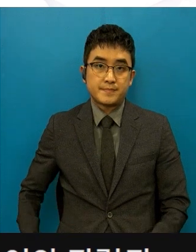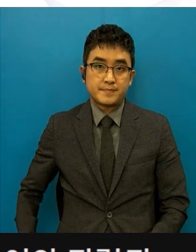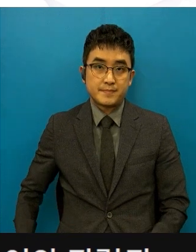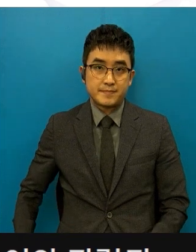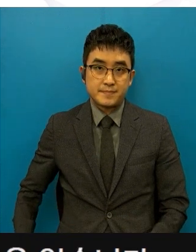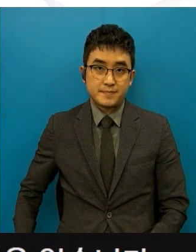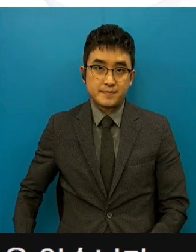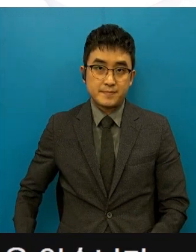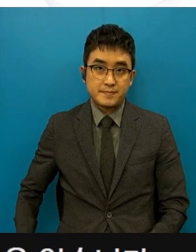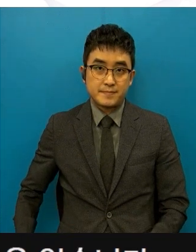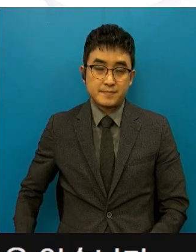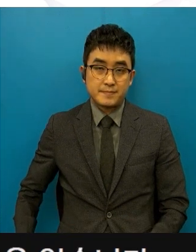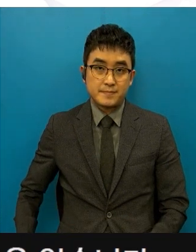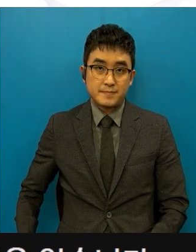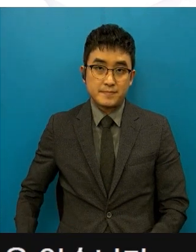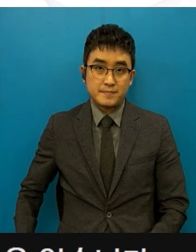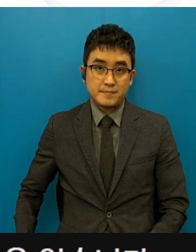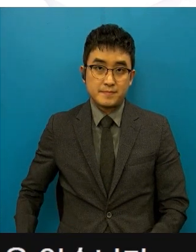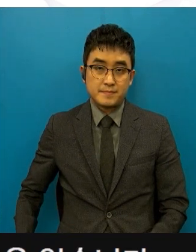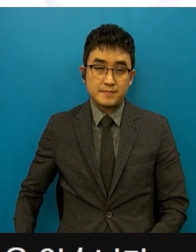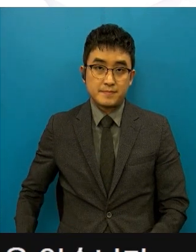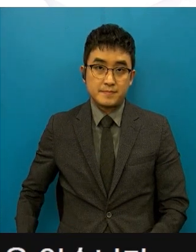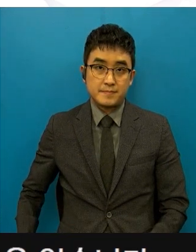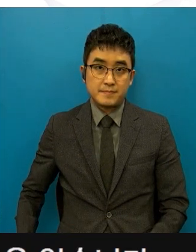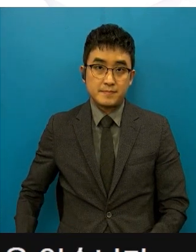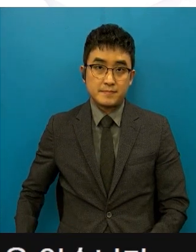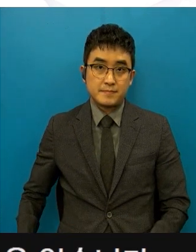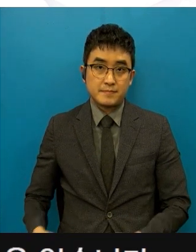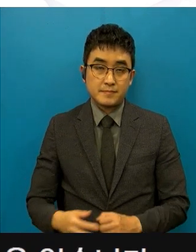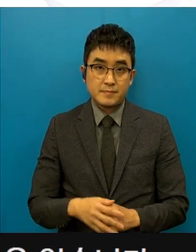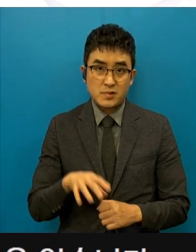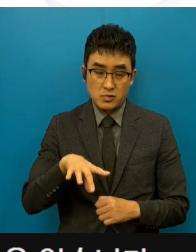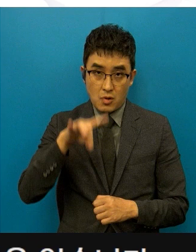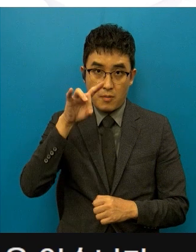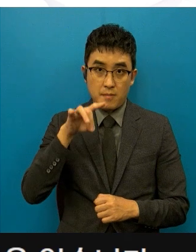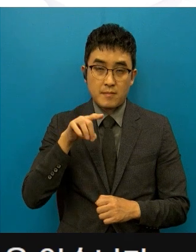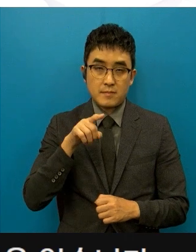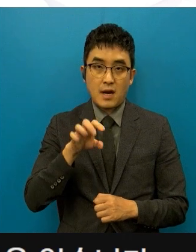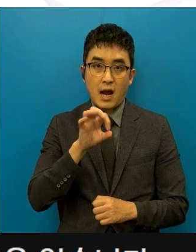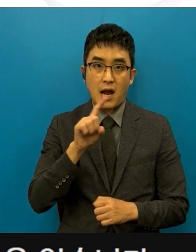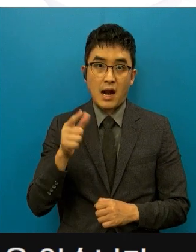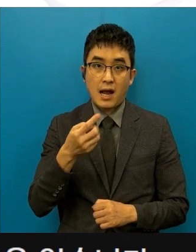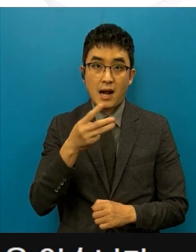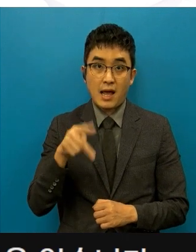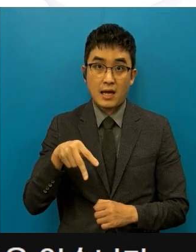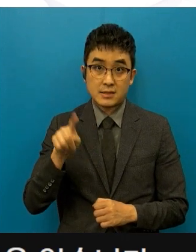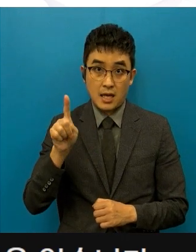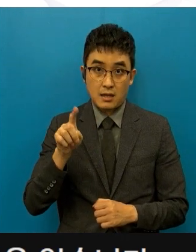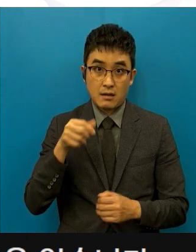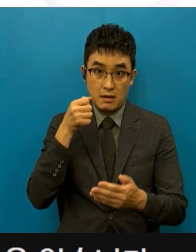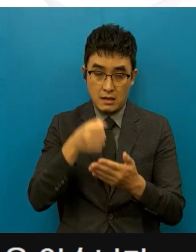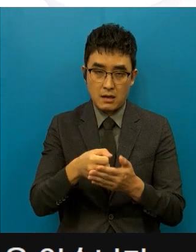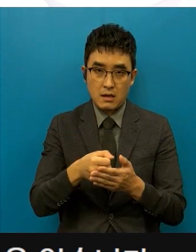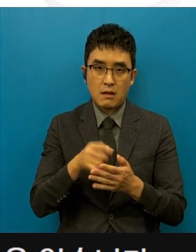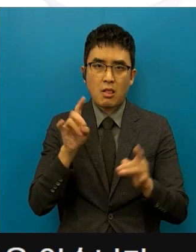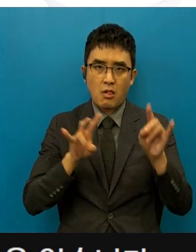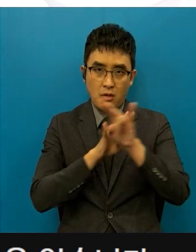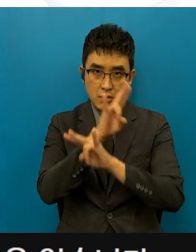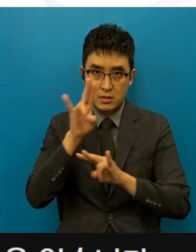in 2002, which was shortly followed by Belgium, and then in 2009 by